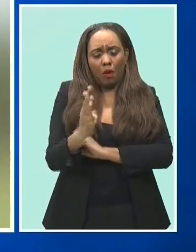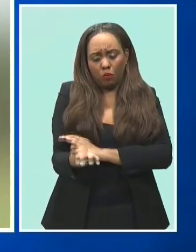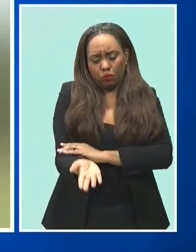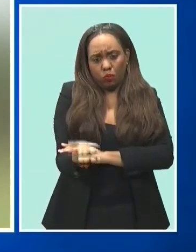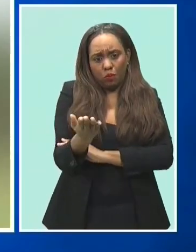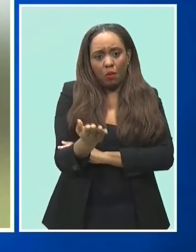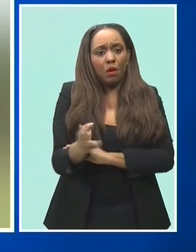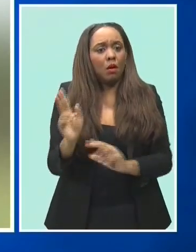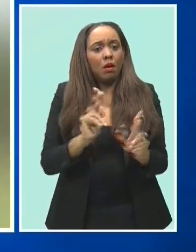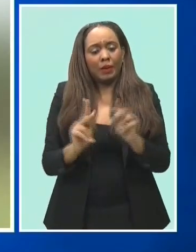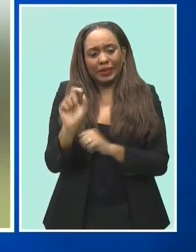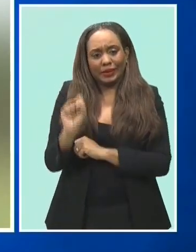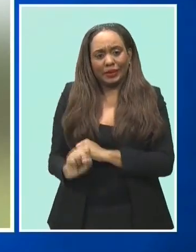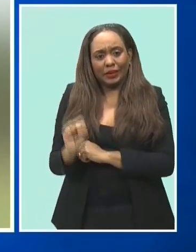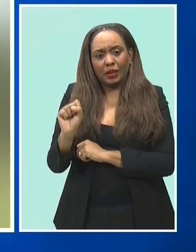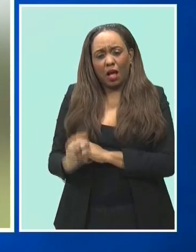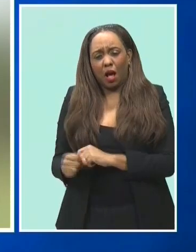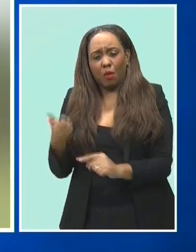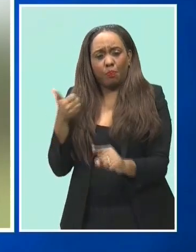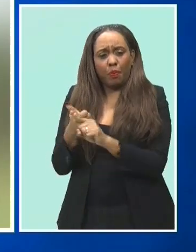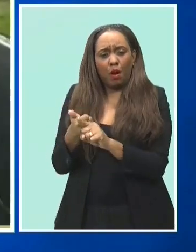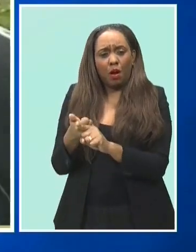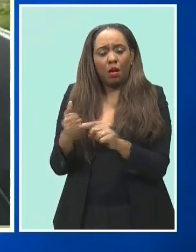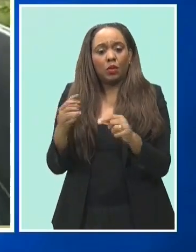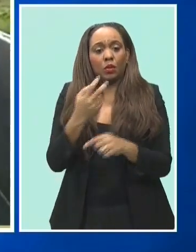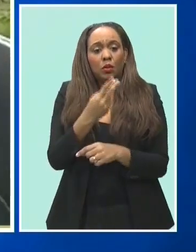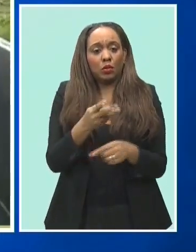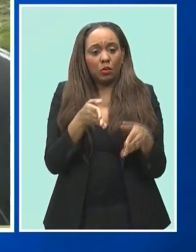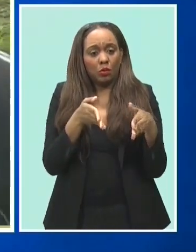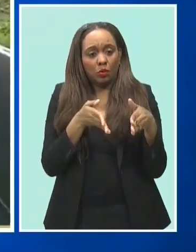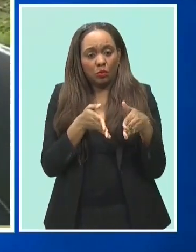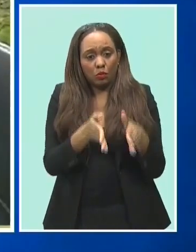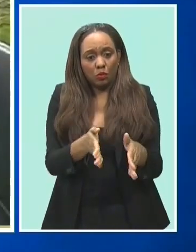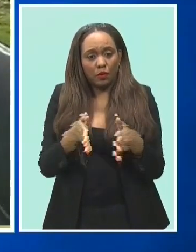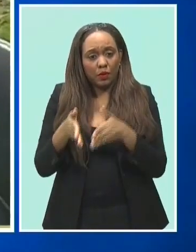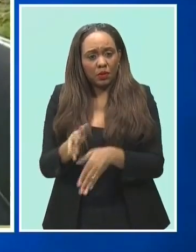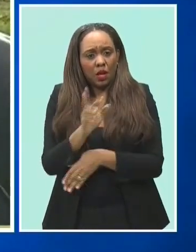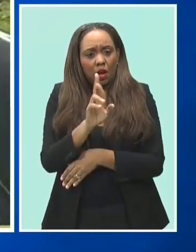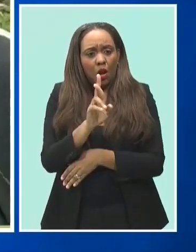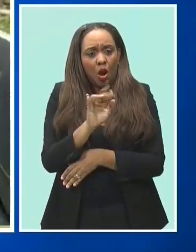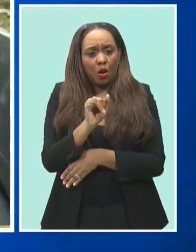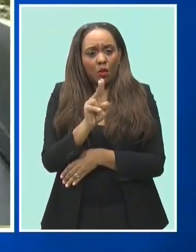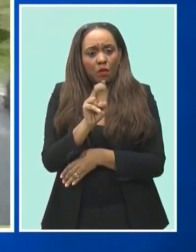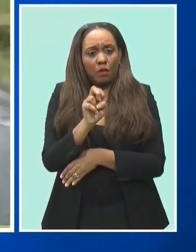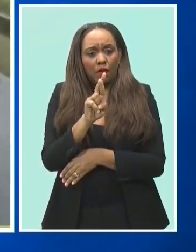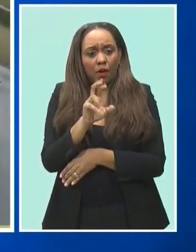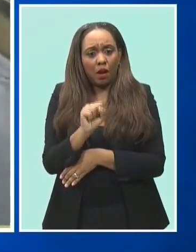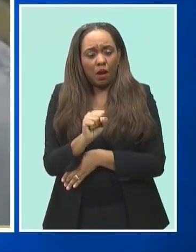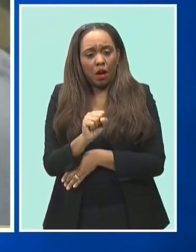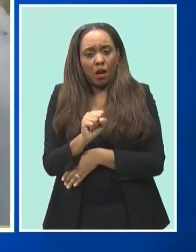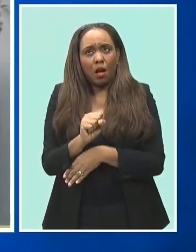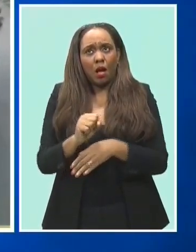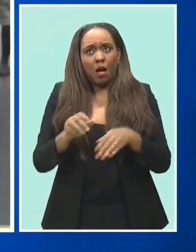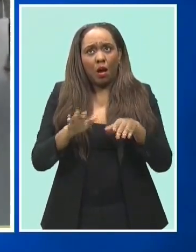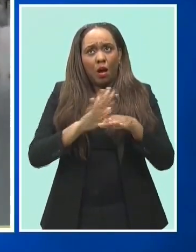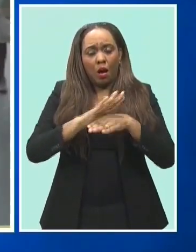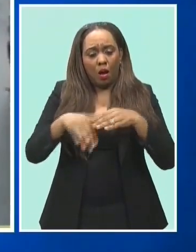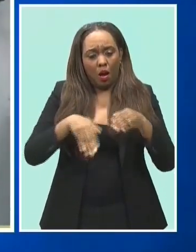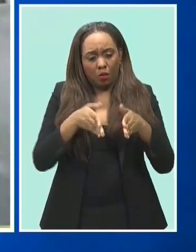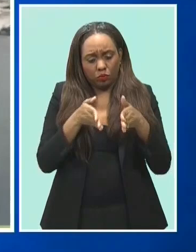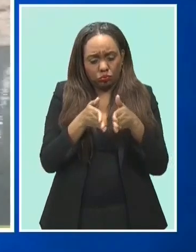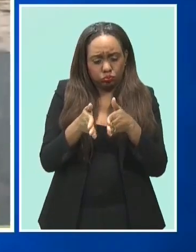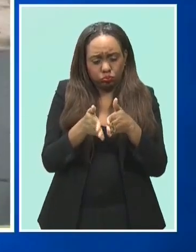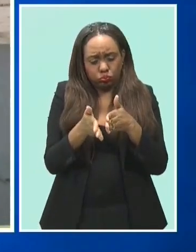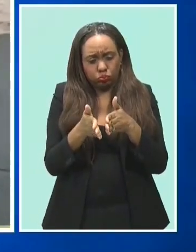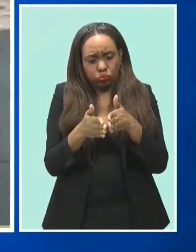the south of the island were severely affected as 2 rivers in Riviere Pilot broke their banks and rushed